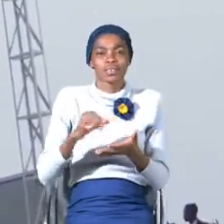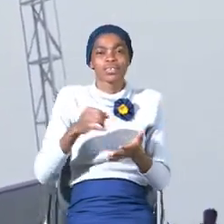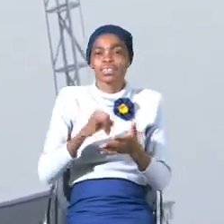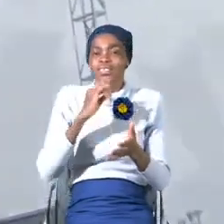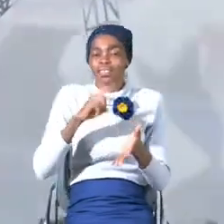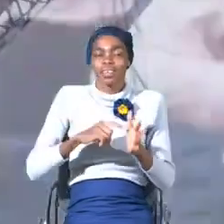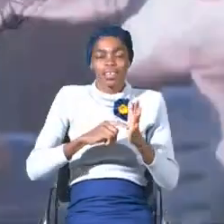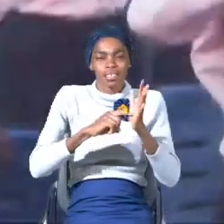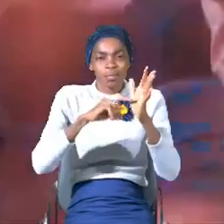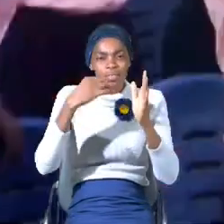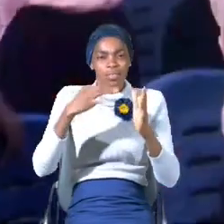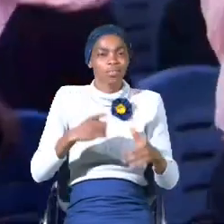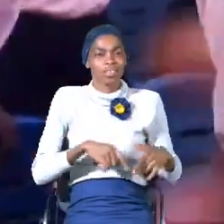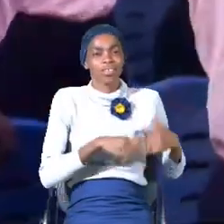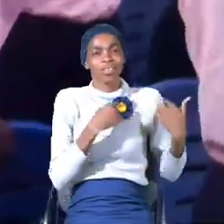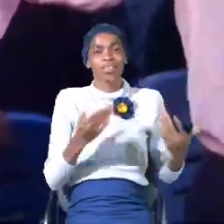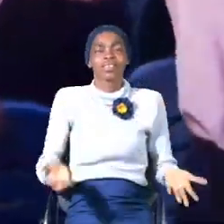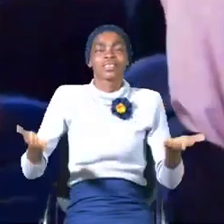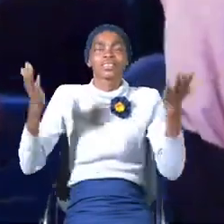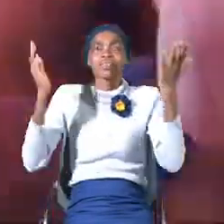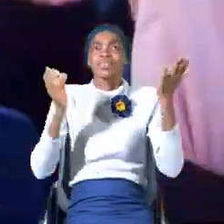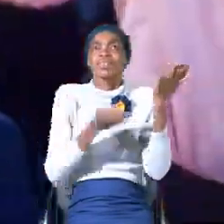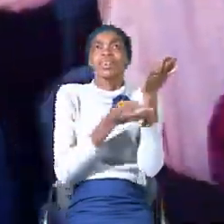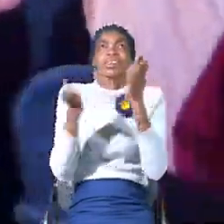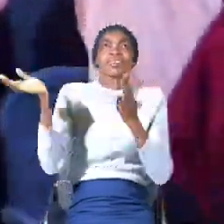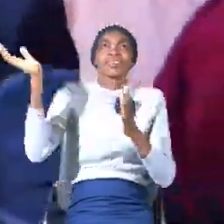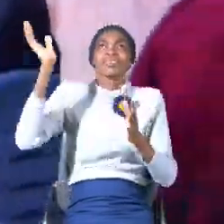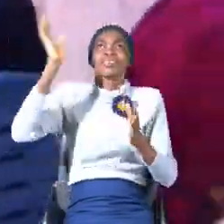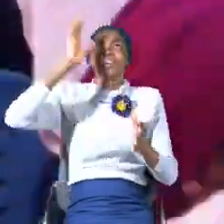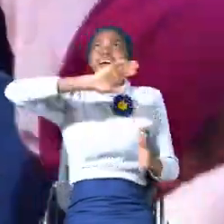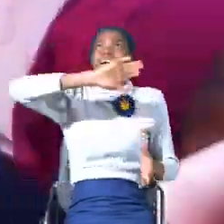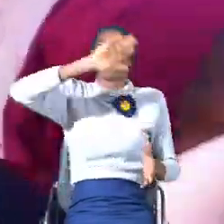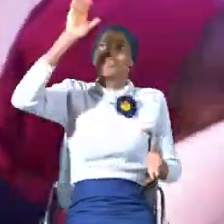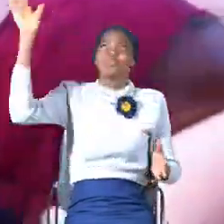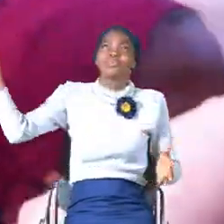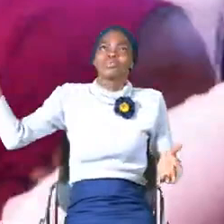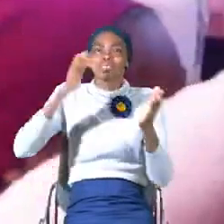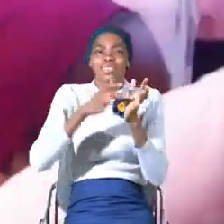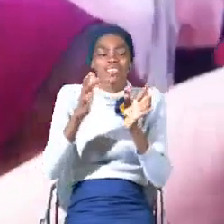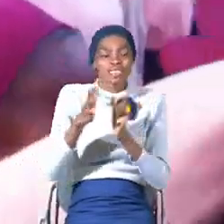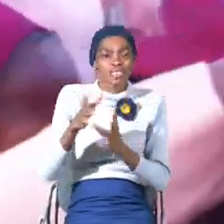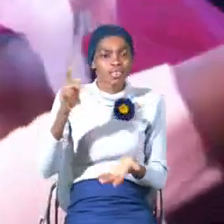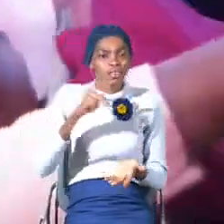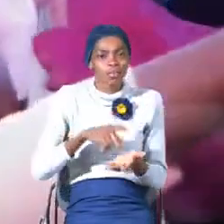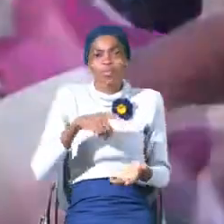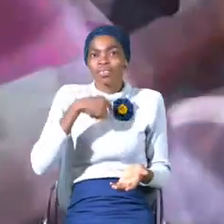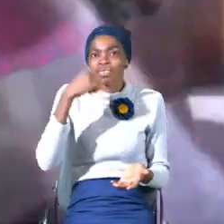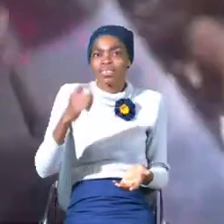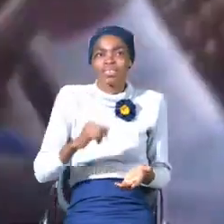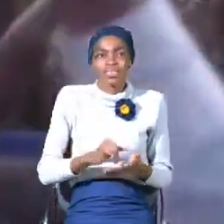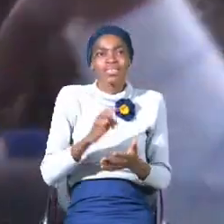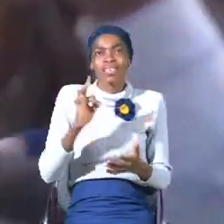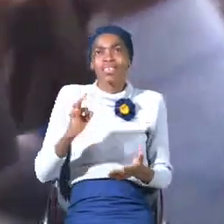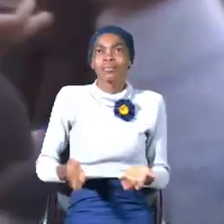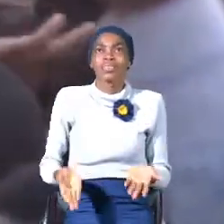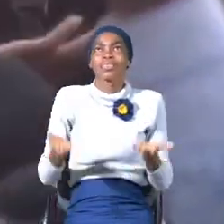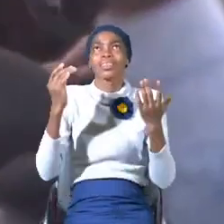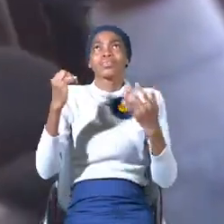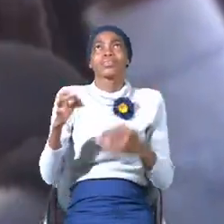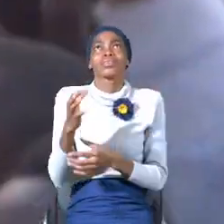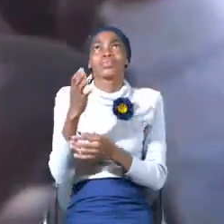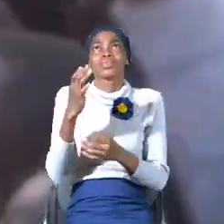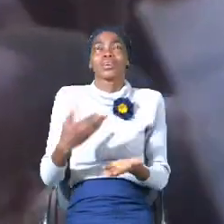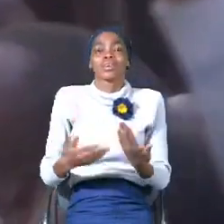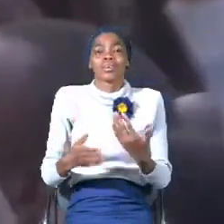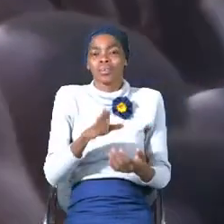heart. Would you lift your hands and express your heart to God? Paul said that the lifting of our hands may be like the